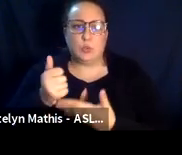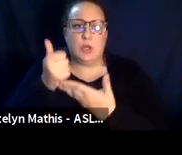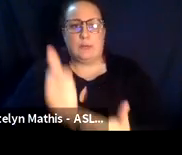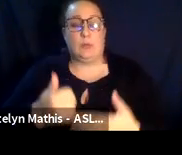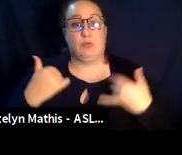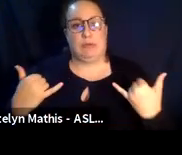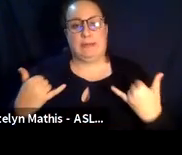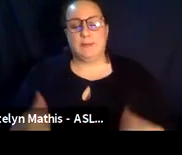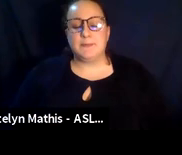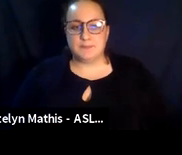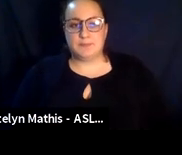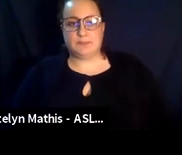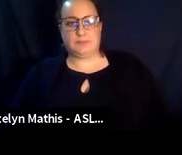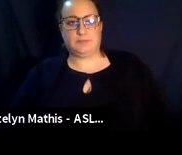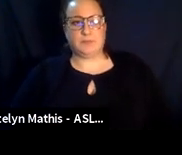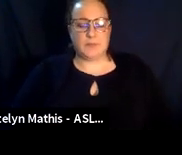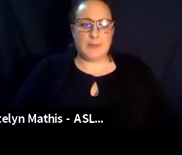right now.